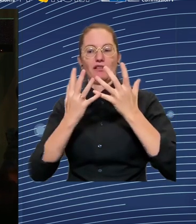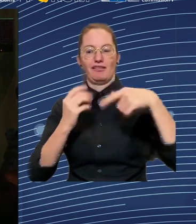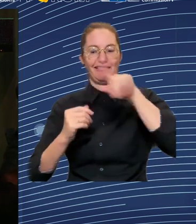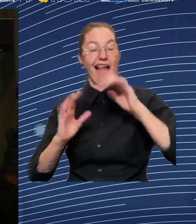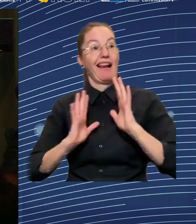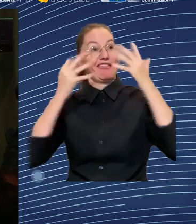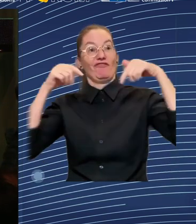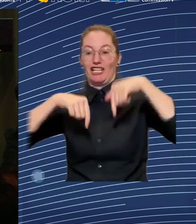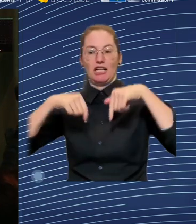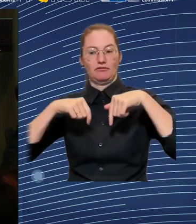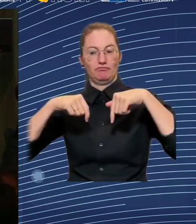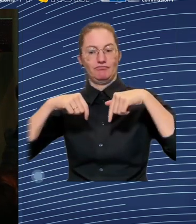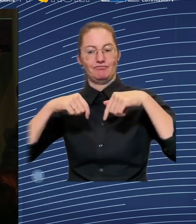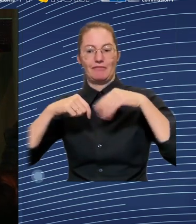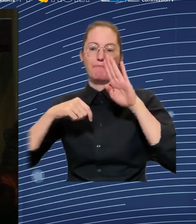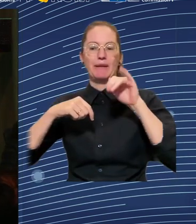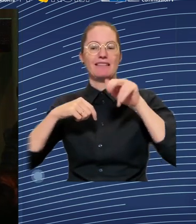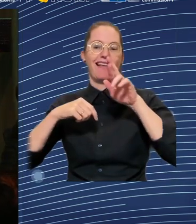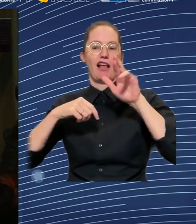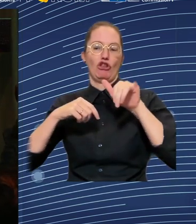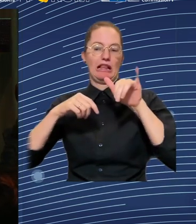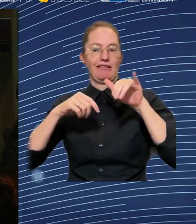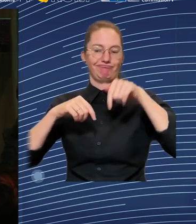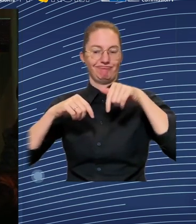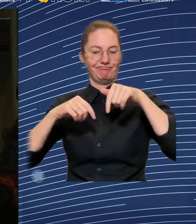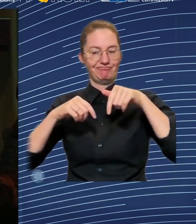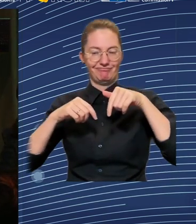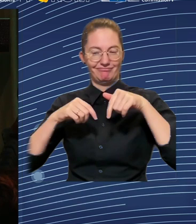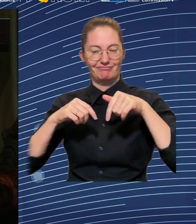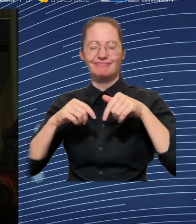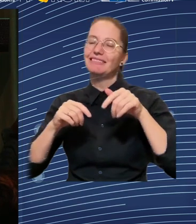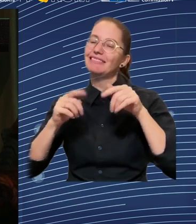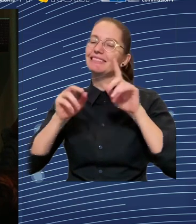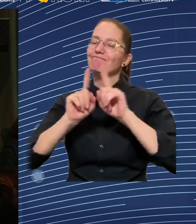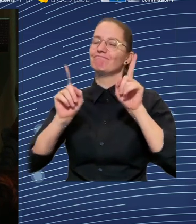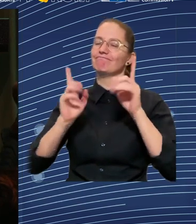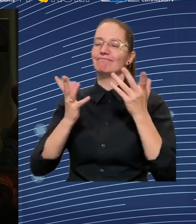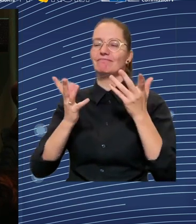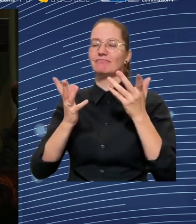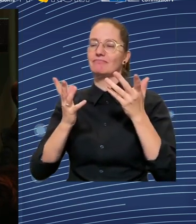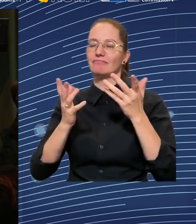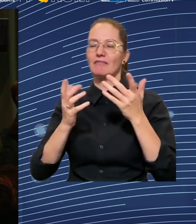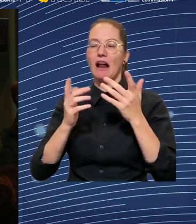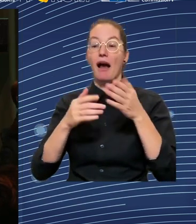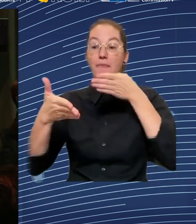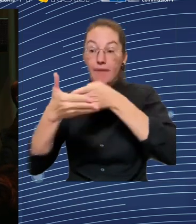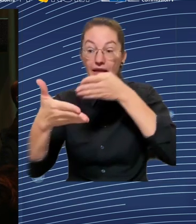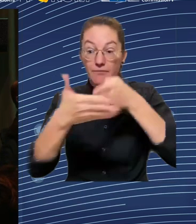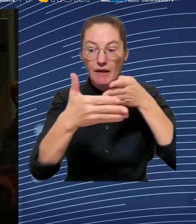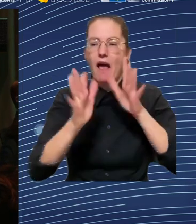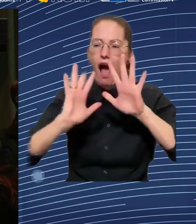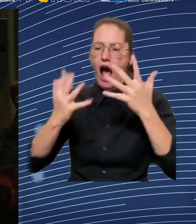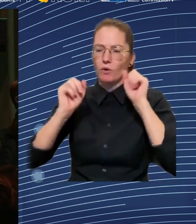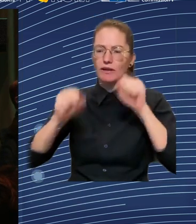like to clarify that women are not a homogeneous category. The situation of a white middle